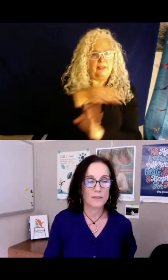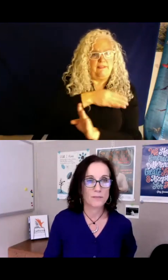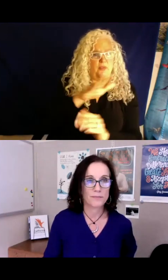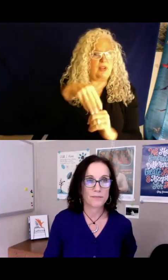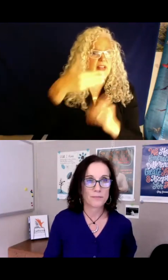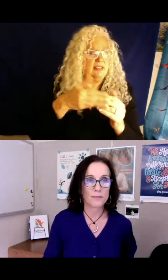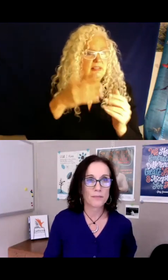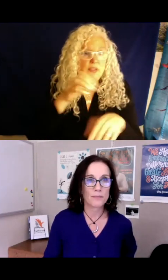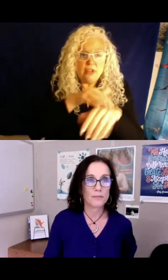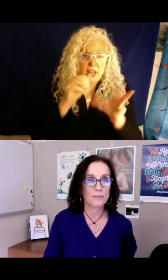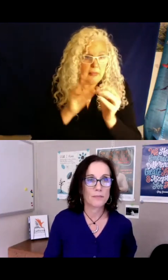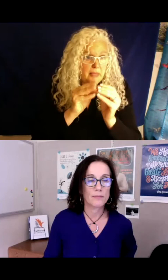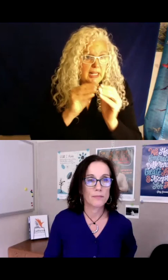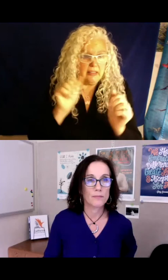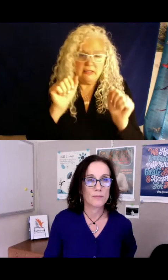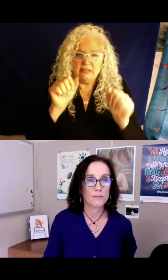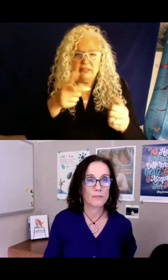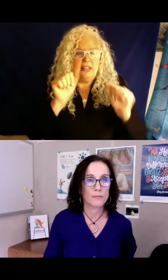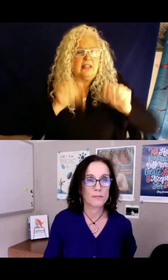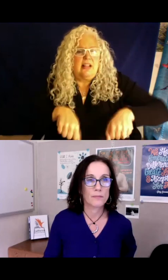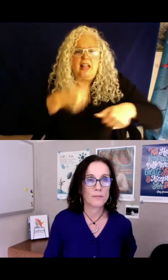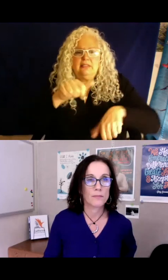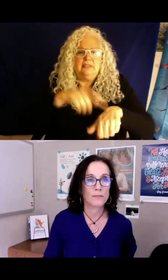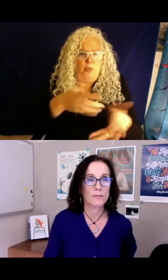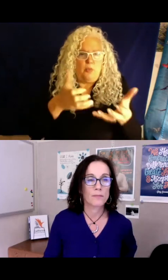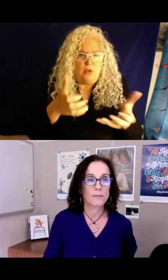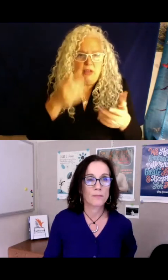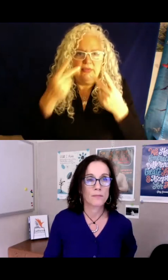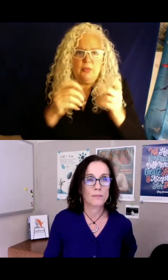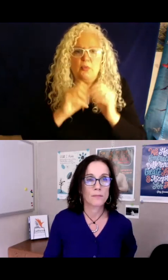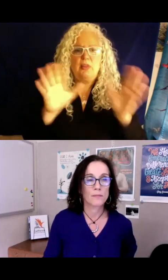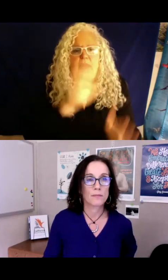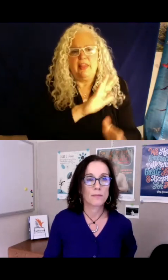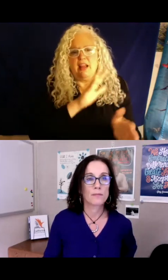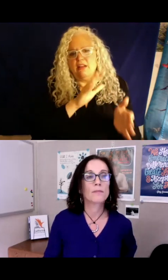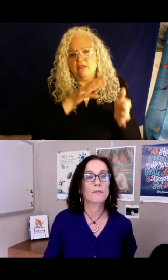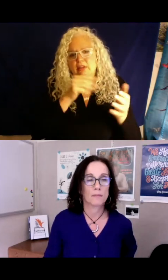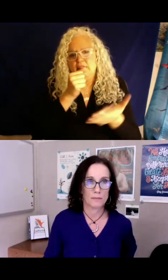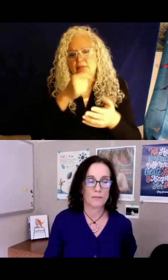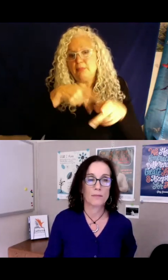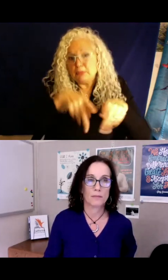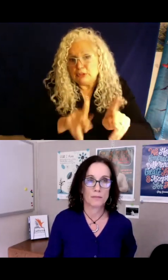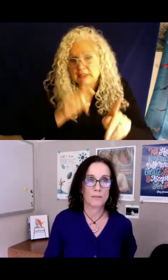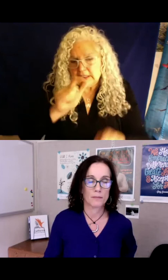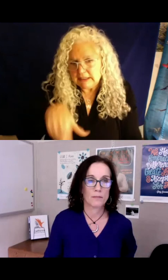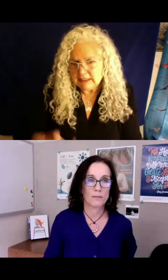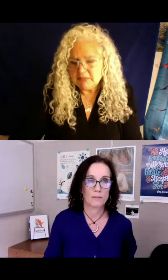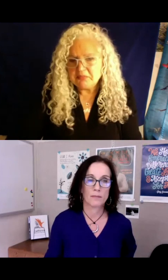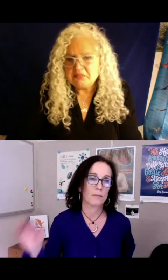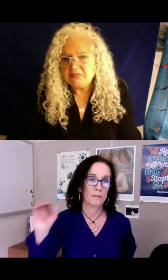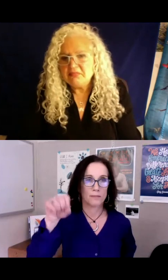and say, oh, I think I want my child to go there. Or, you can call a meeting at any time that you want. You don't